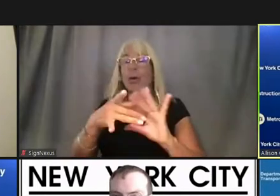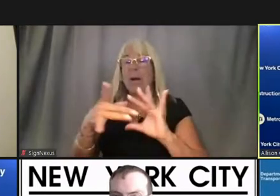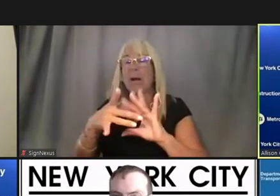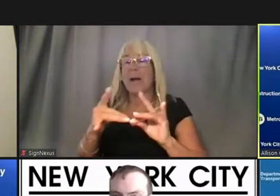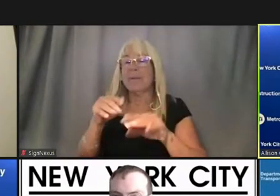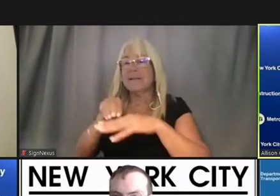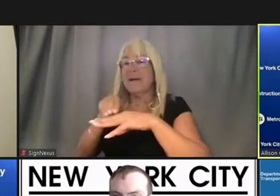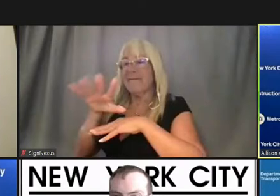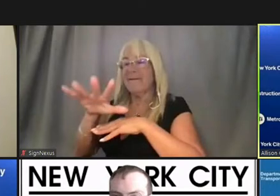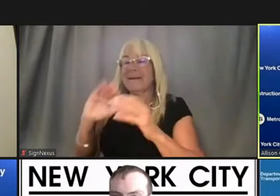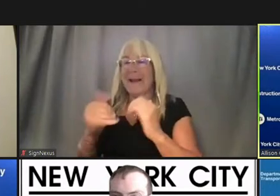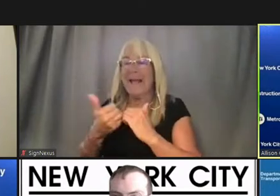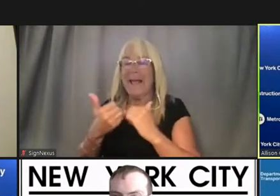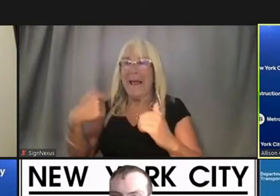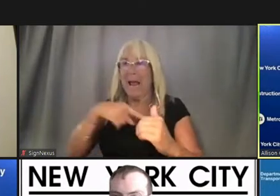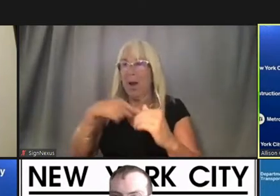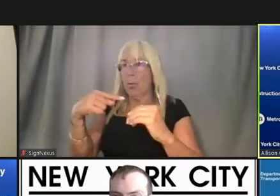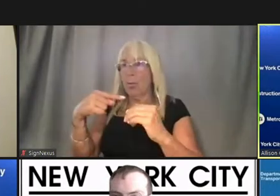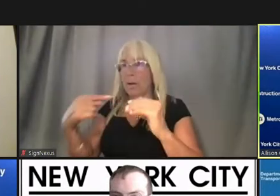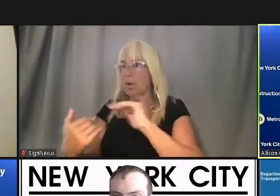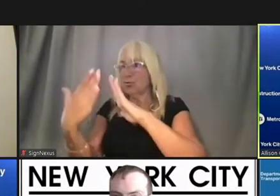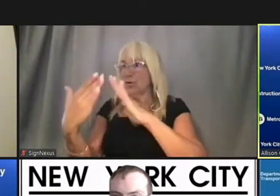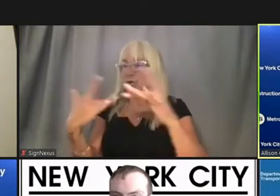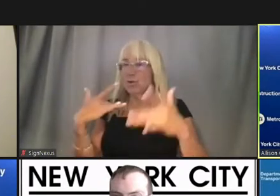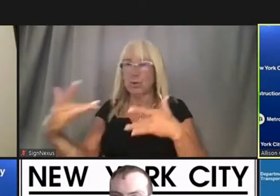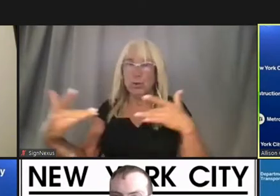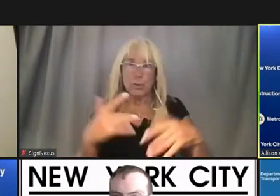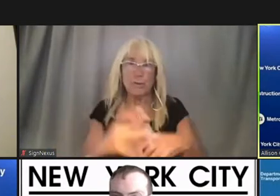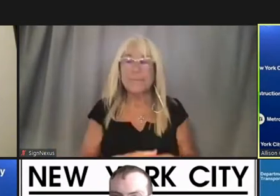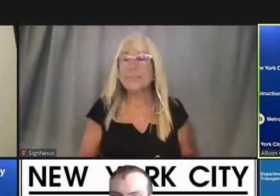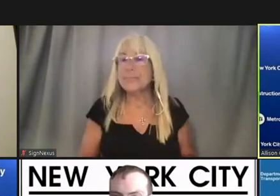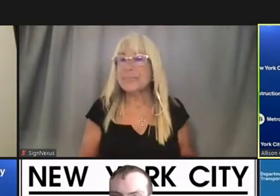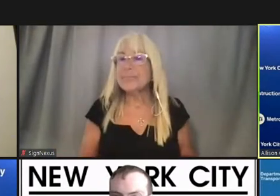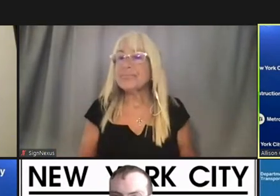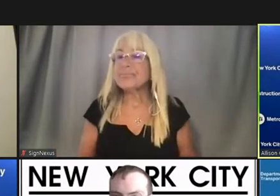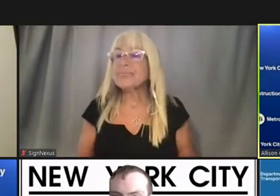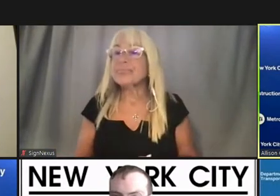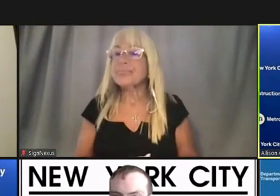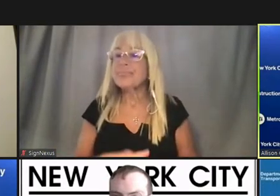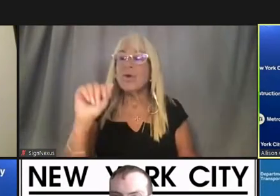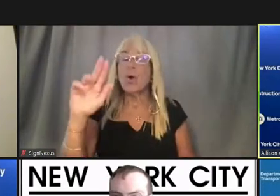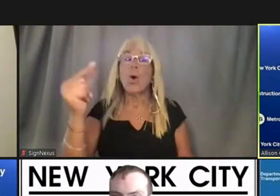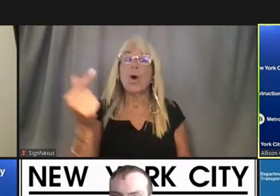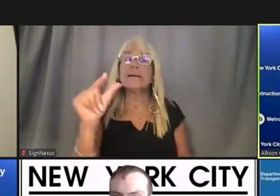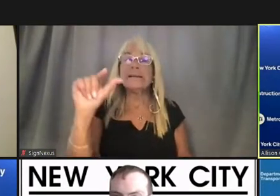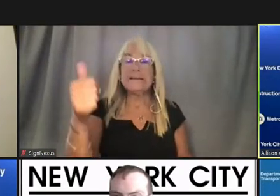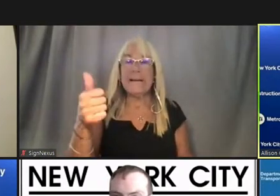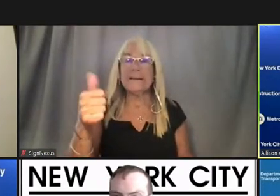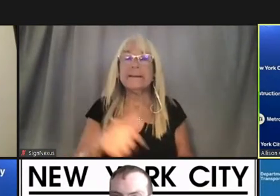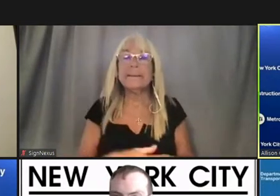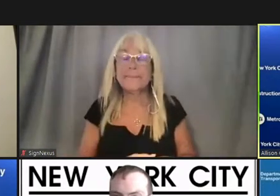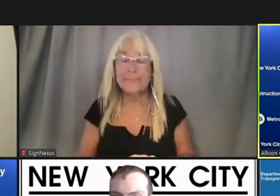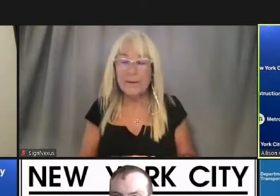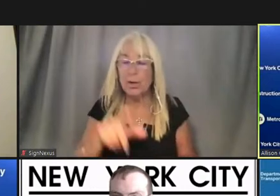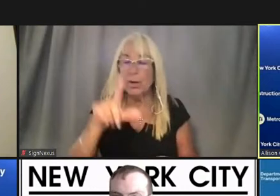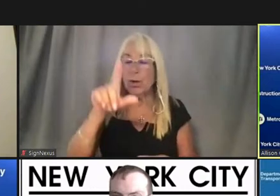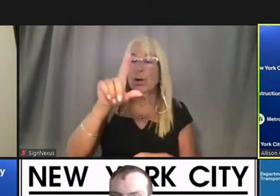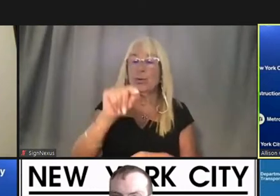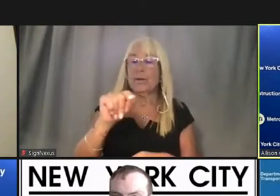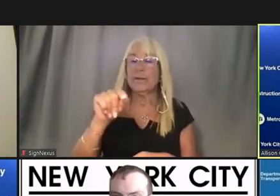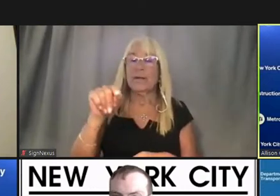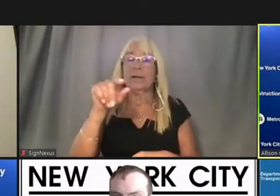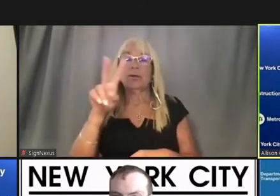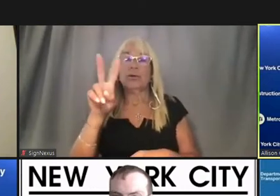we explored and how we addressed concerns on August 10th 2022 we released the